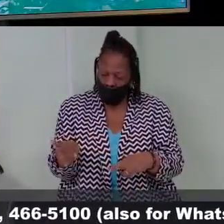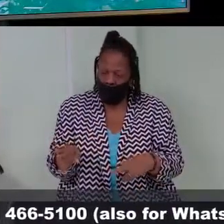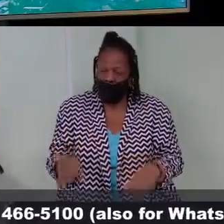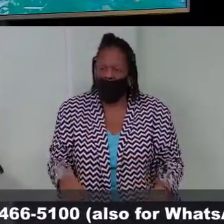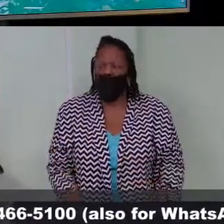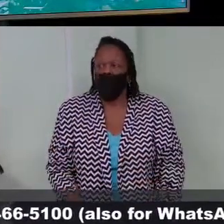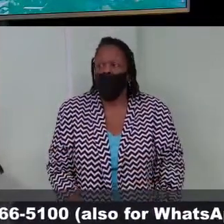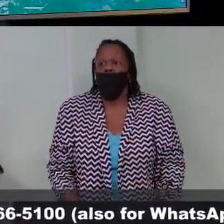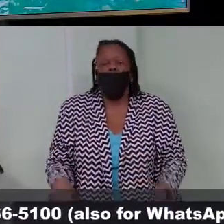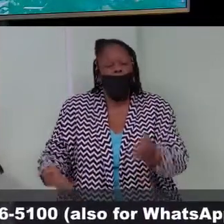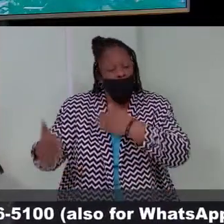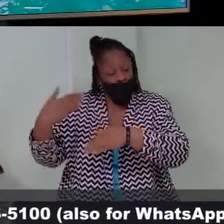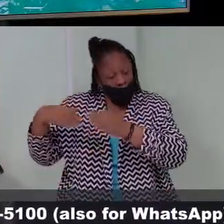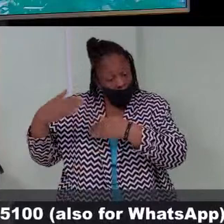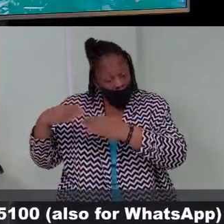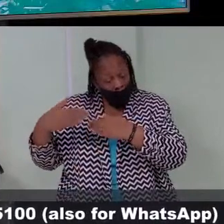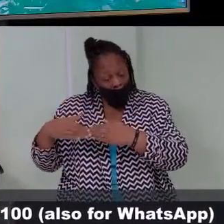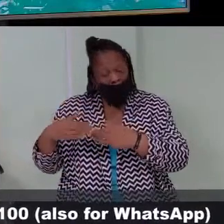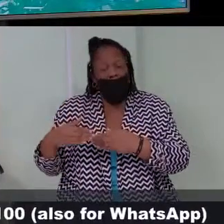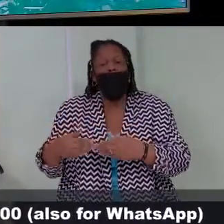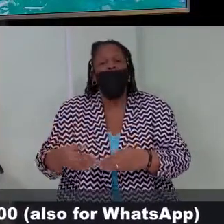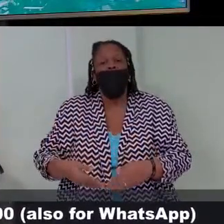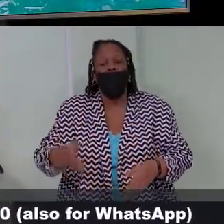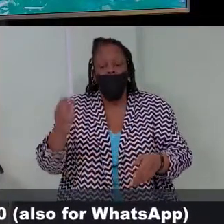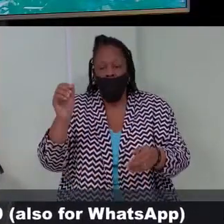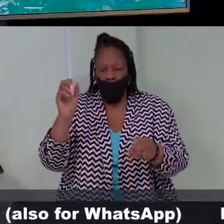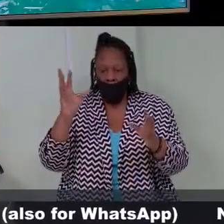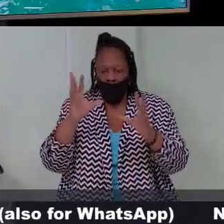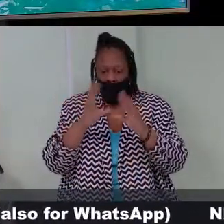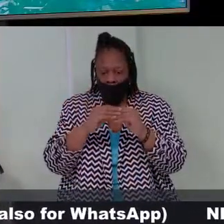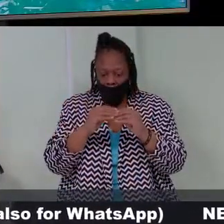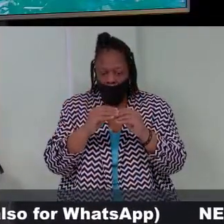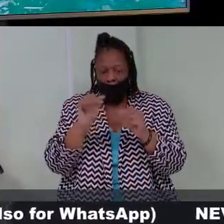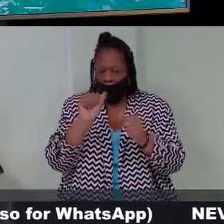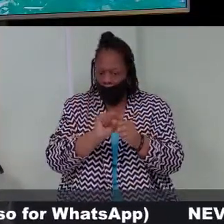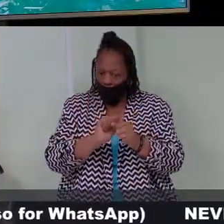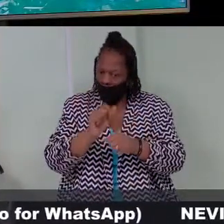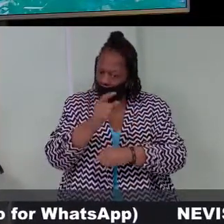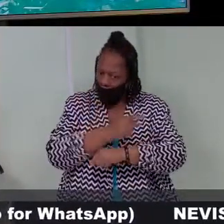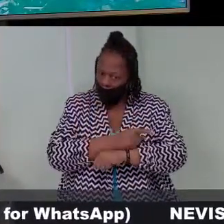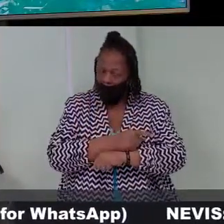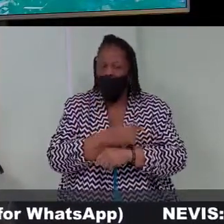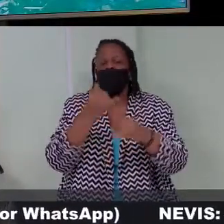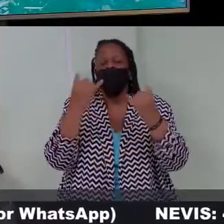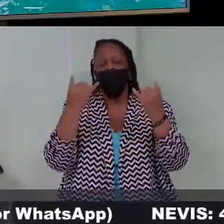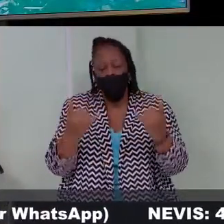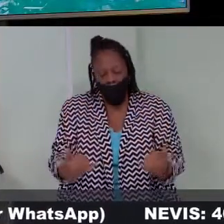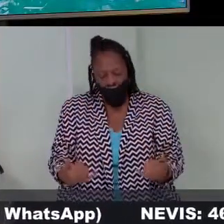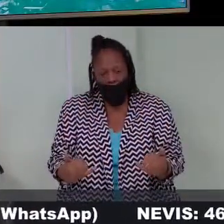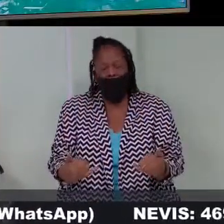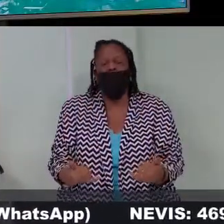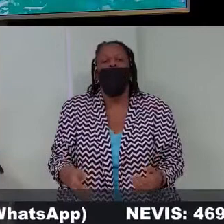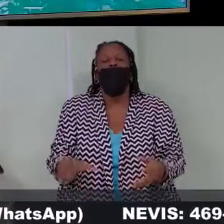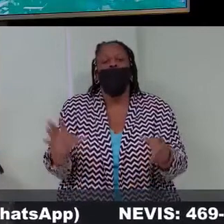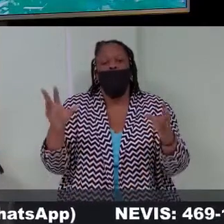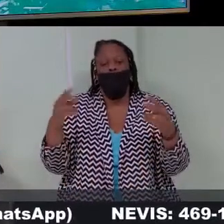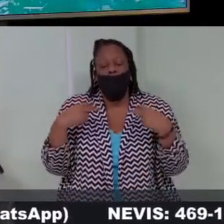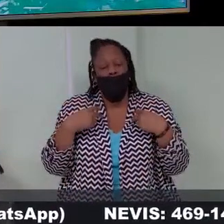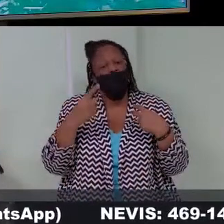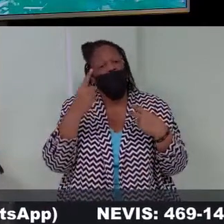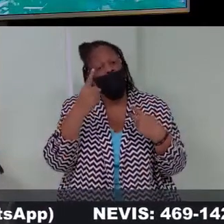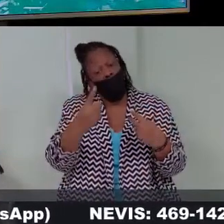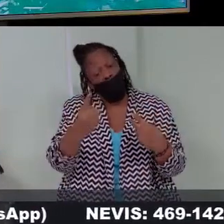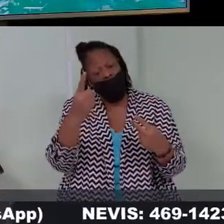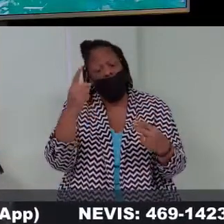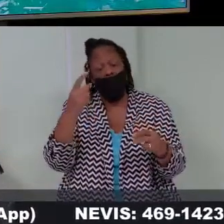on a daily basis. We now have them weekly, and we attempt to inform you